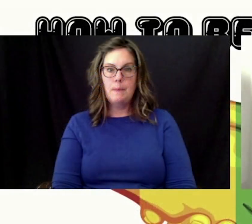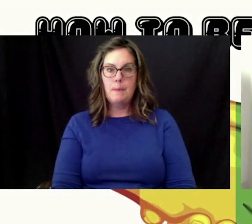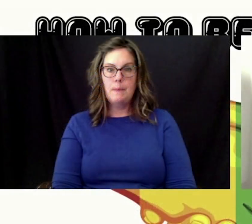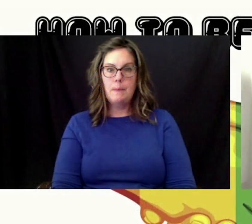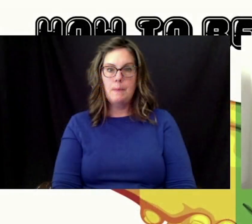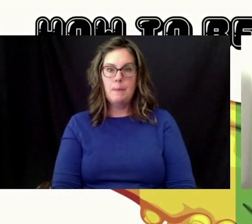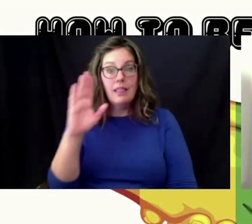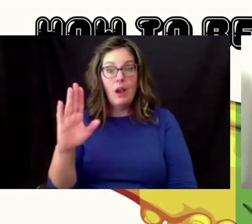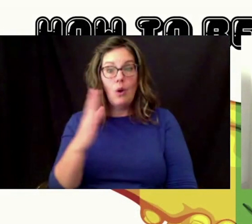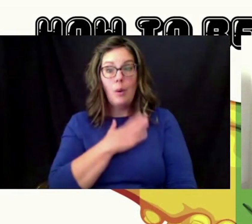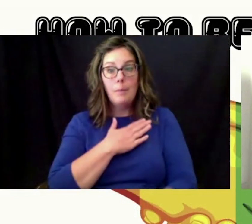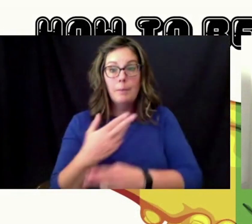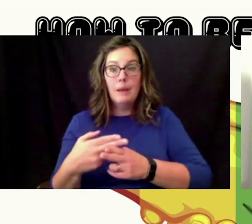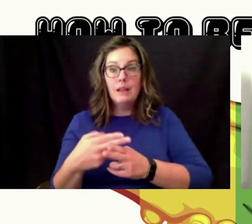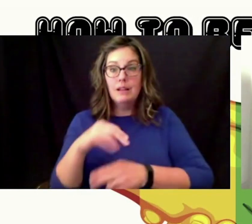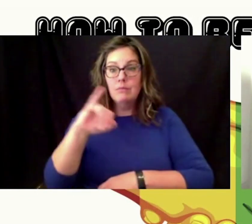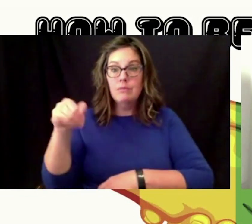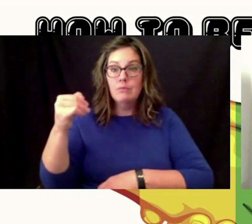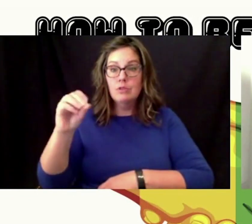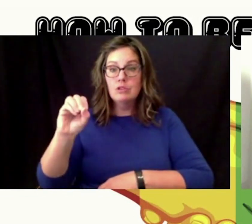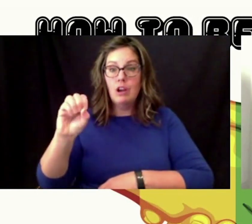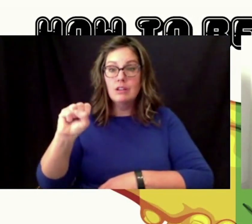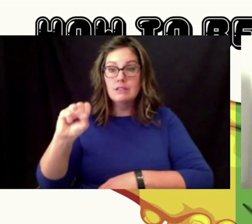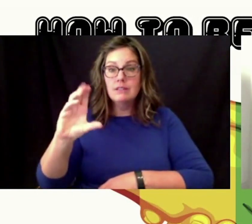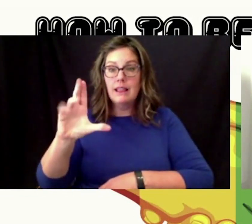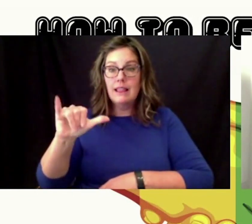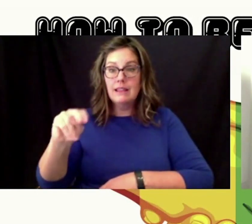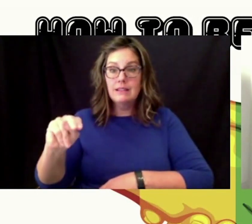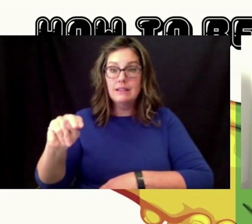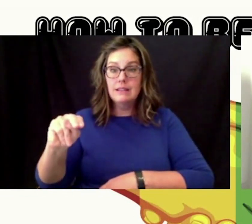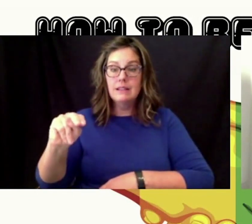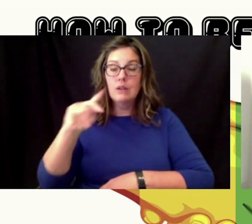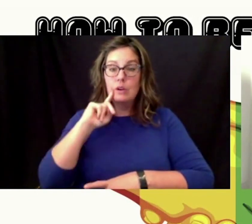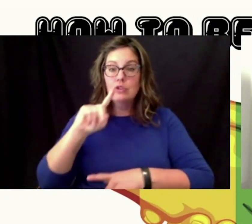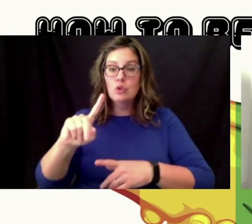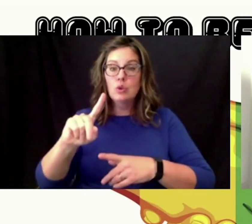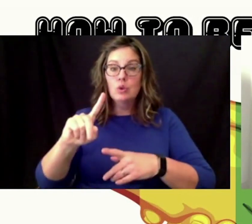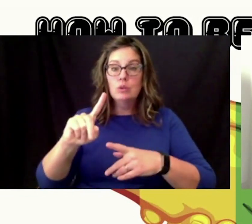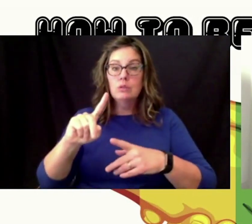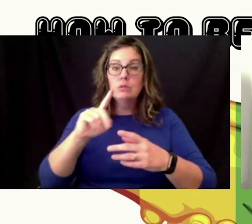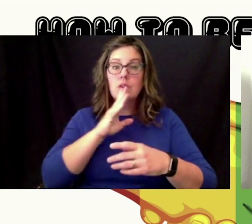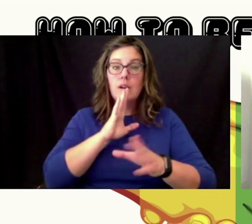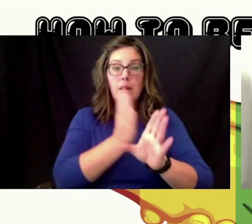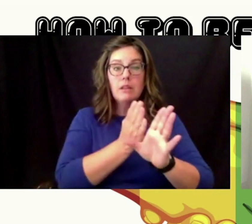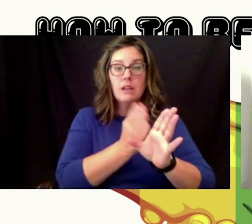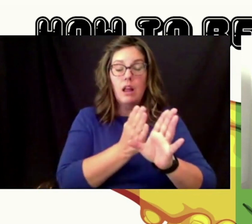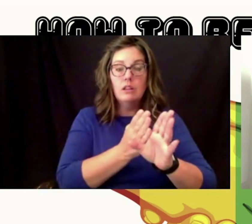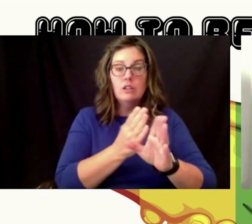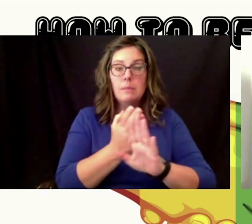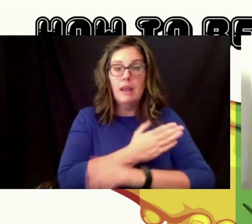Hello, my name is Jocelyn, and I'd like to welcome you to the Psychology Behind Microaggressions. For our guest today, we're having